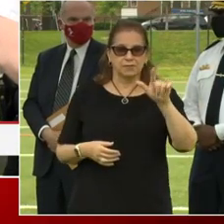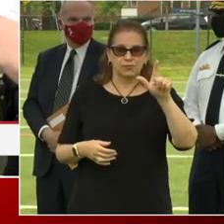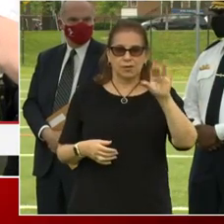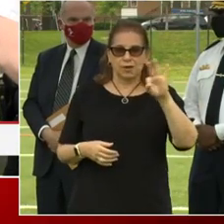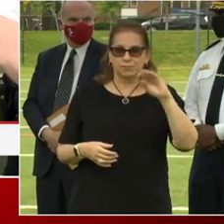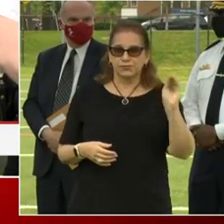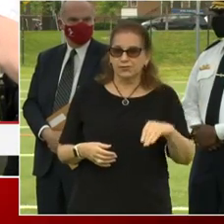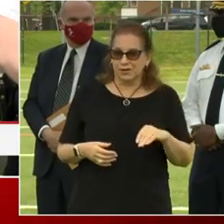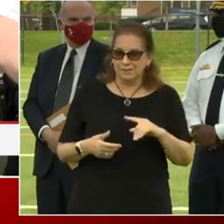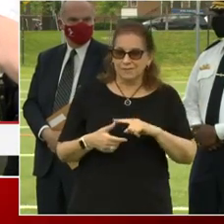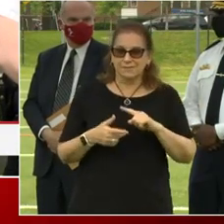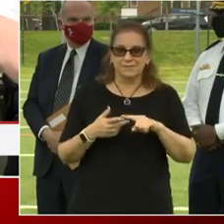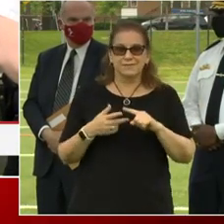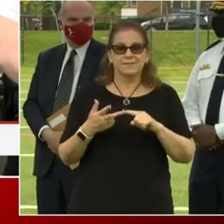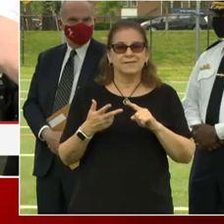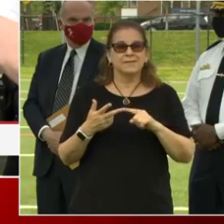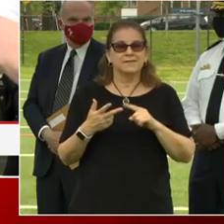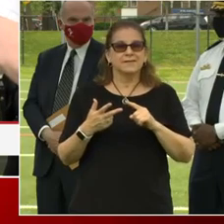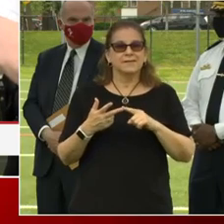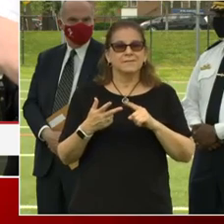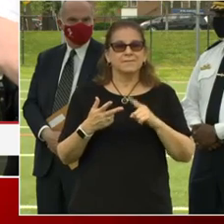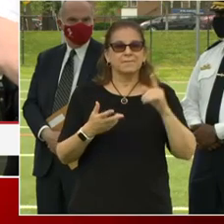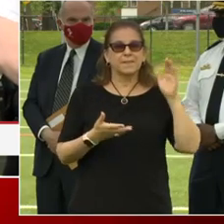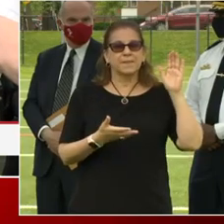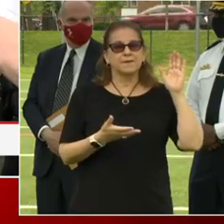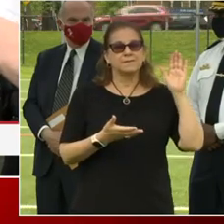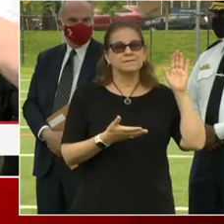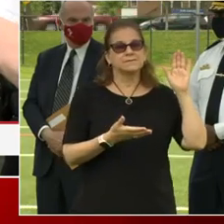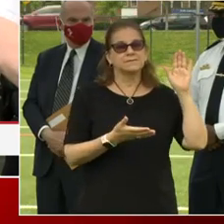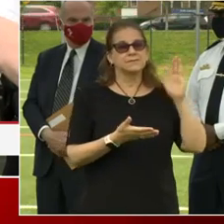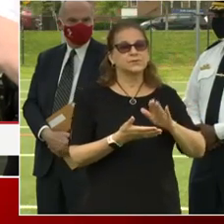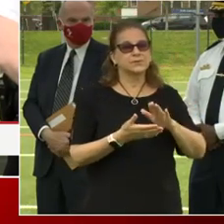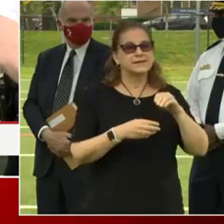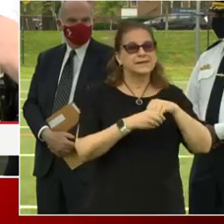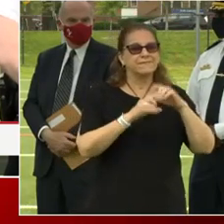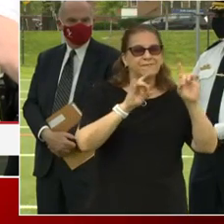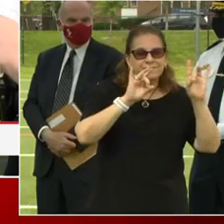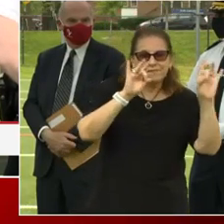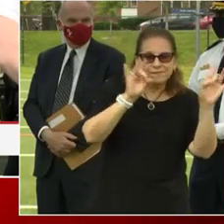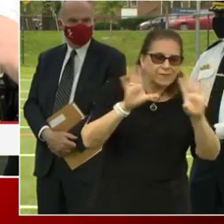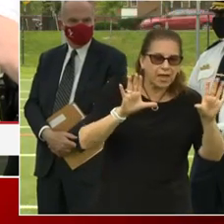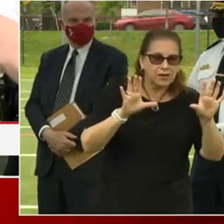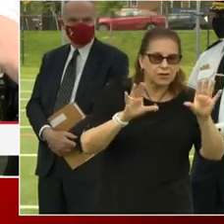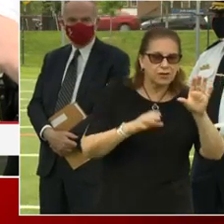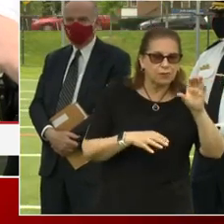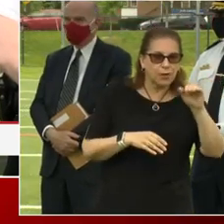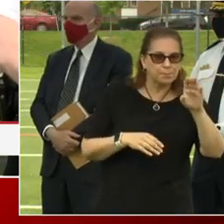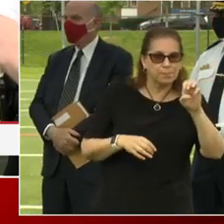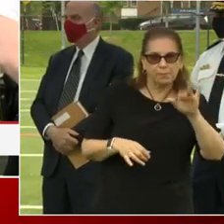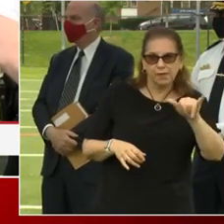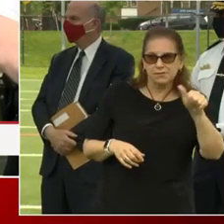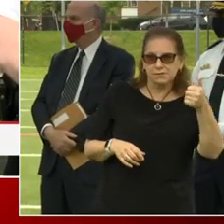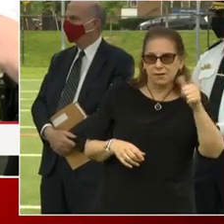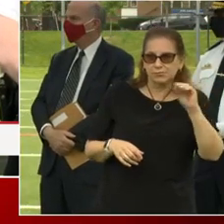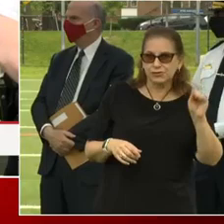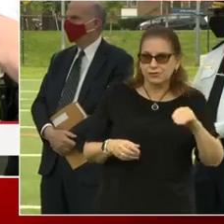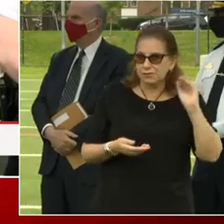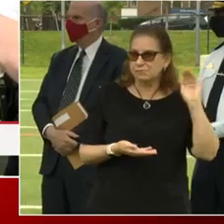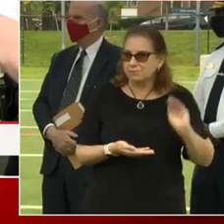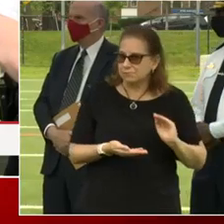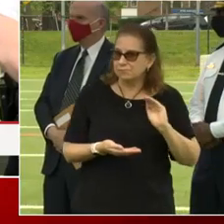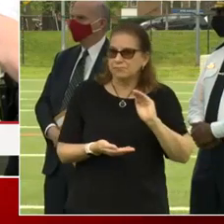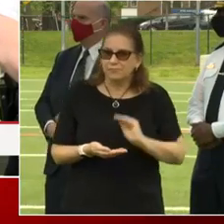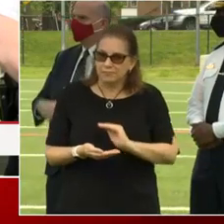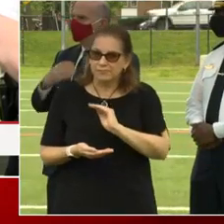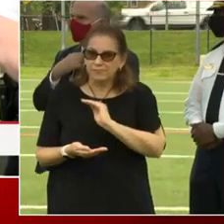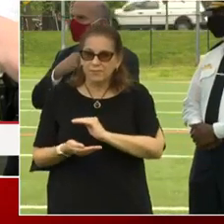and producing an overall decrease in violent crime by 10%. And